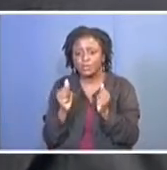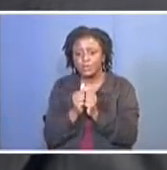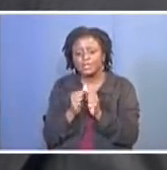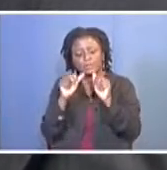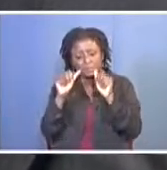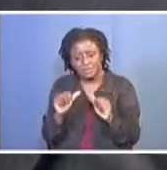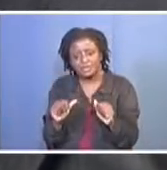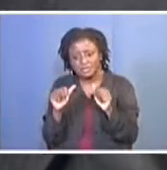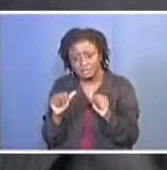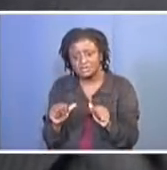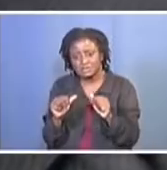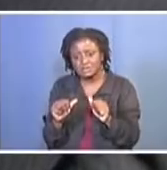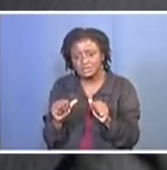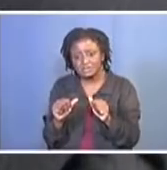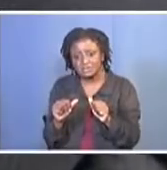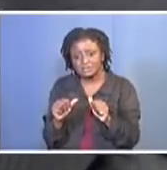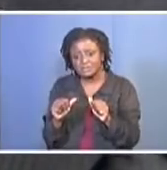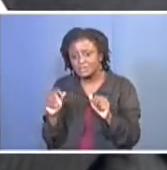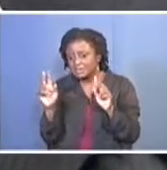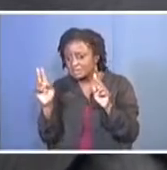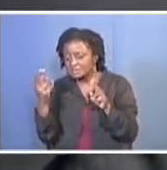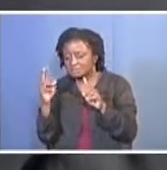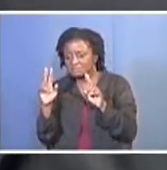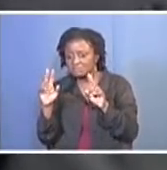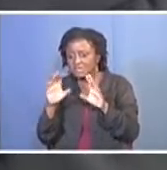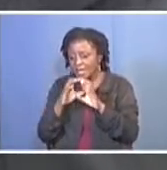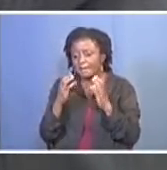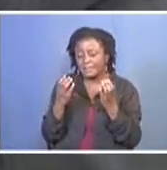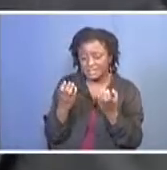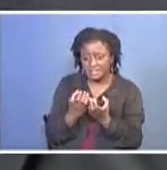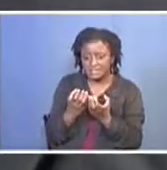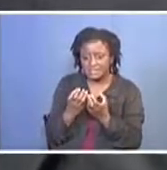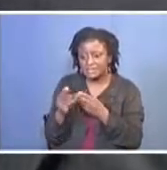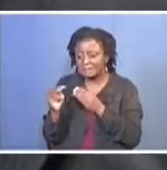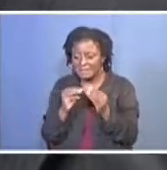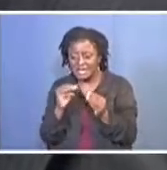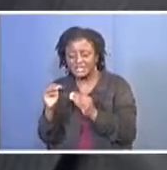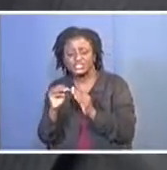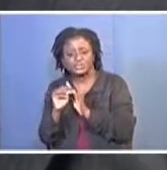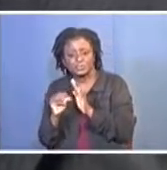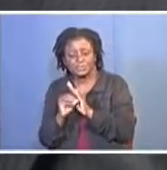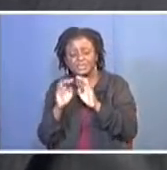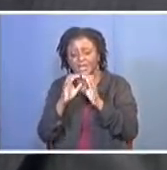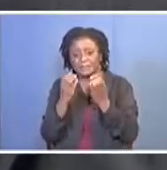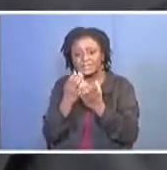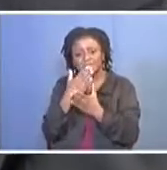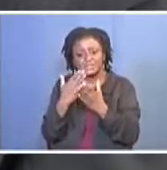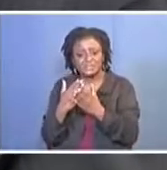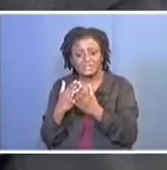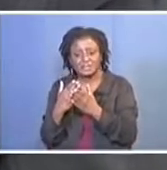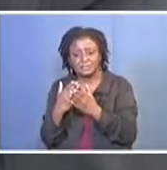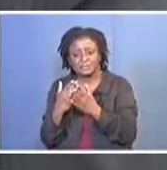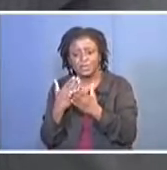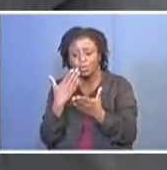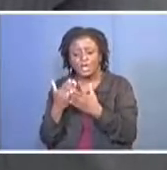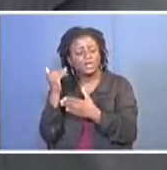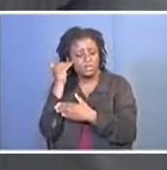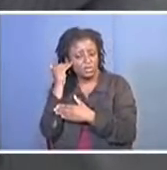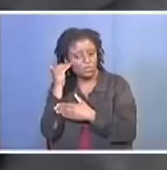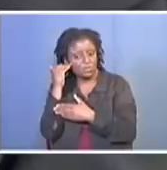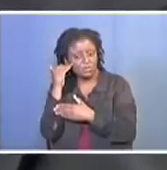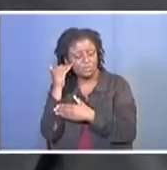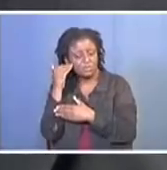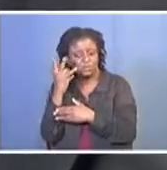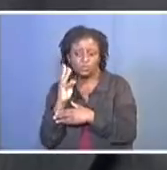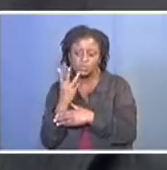potential brands, management companies. Some of them are well known to all of us, and we will wait to